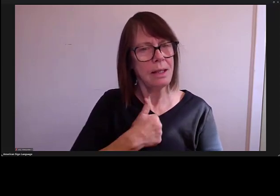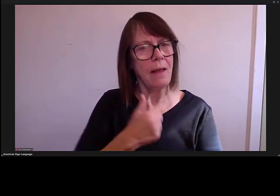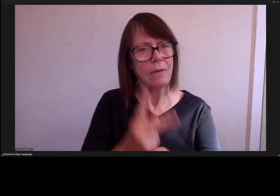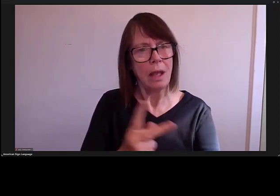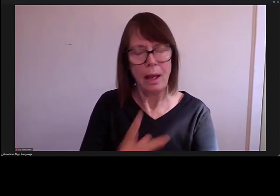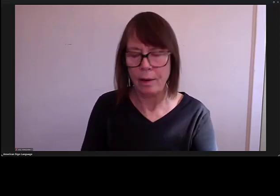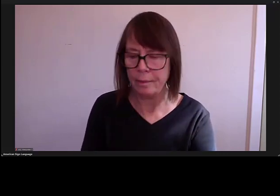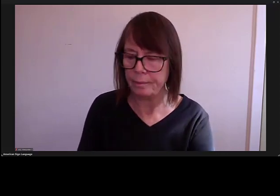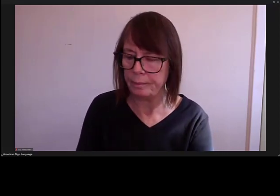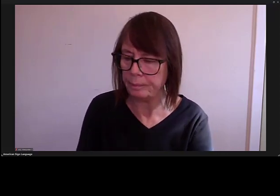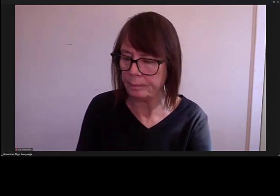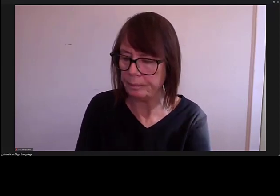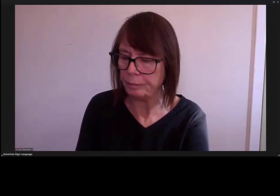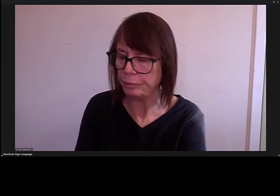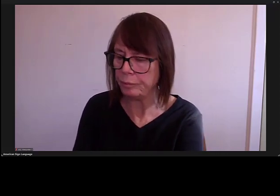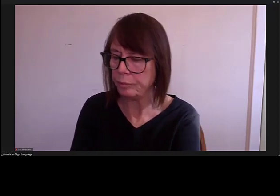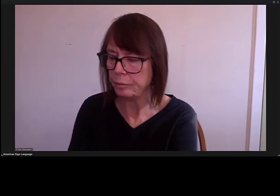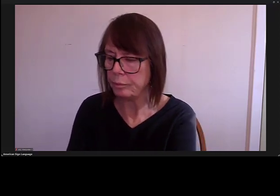Maybe the next slide.